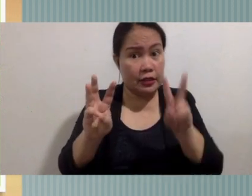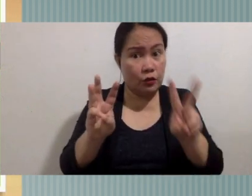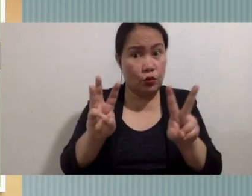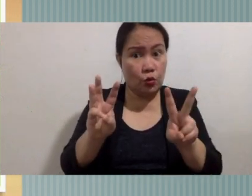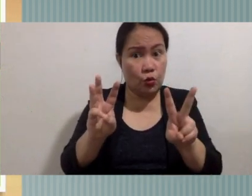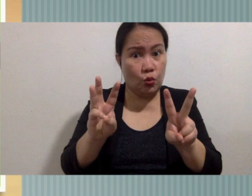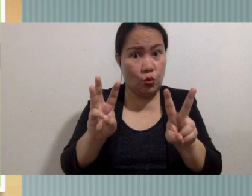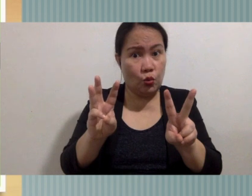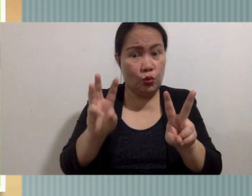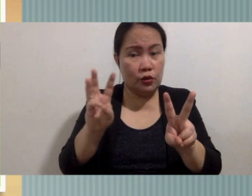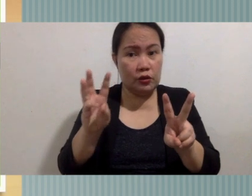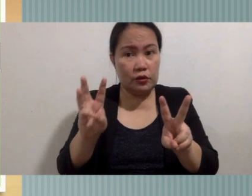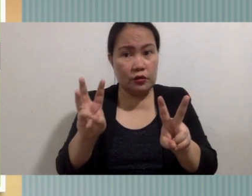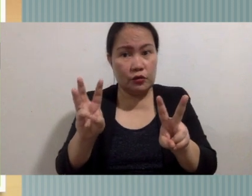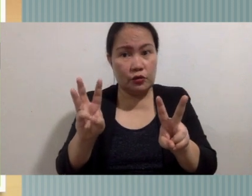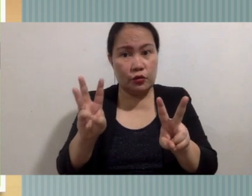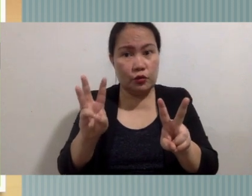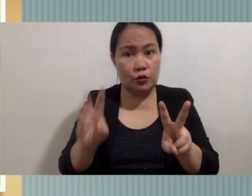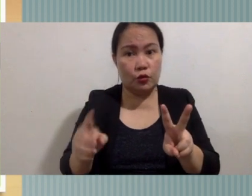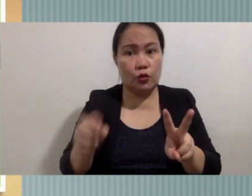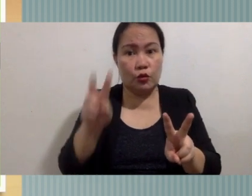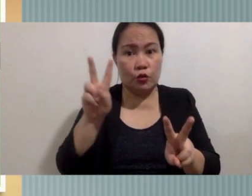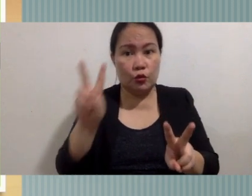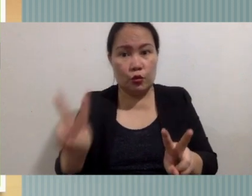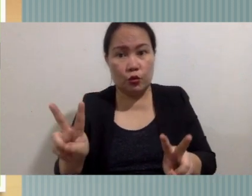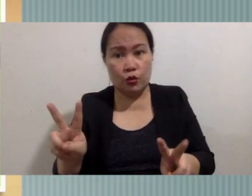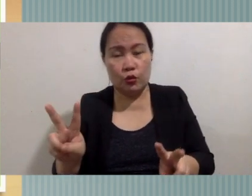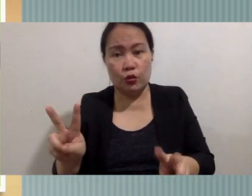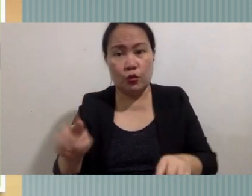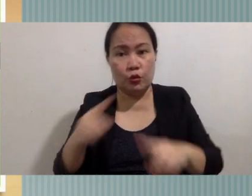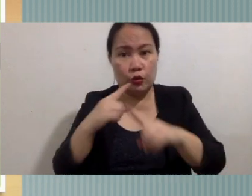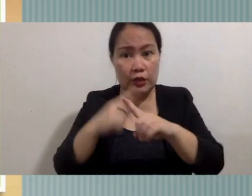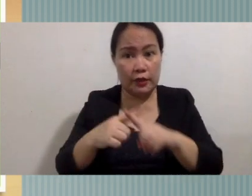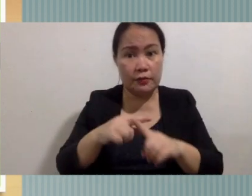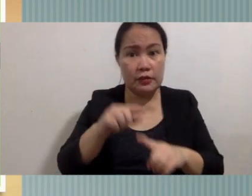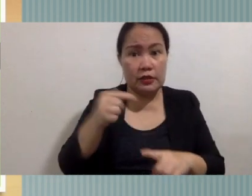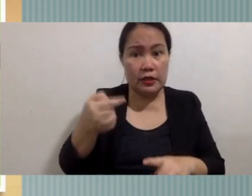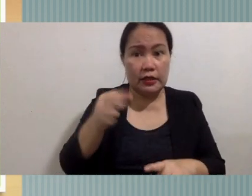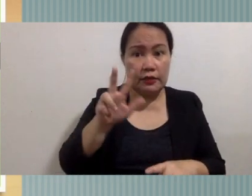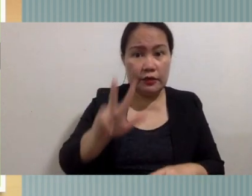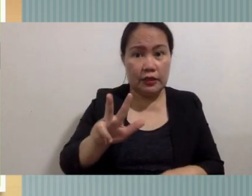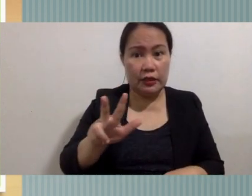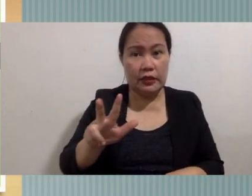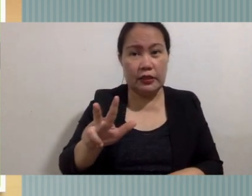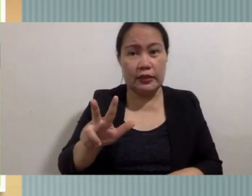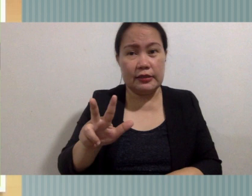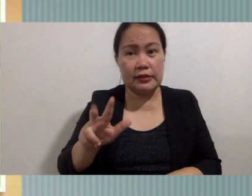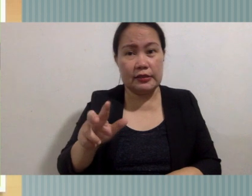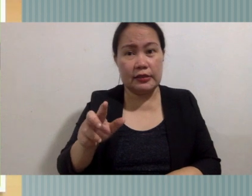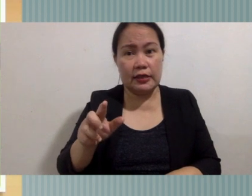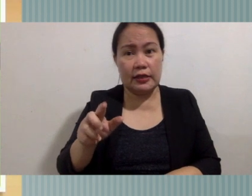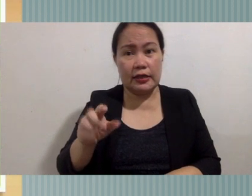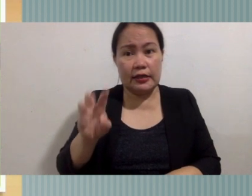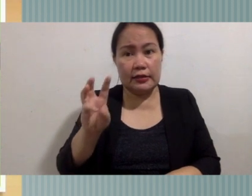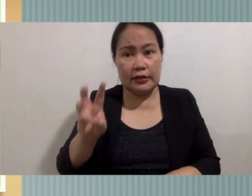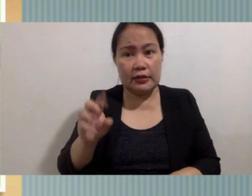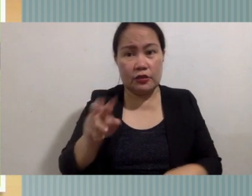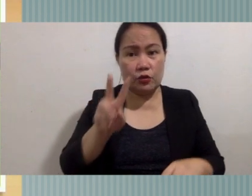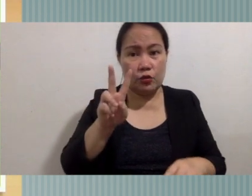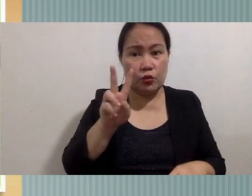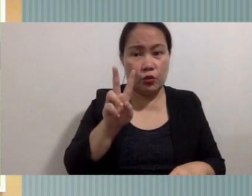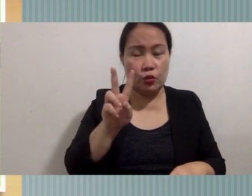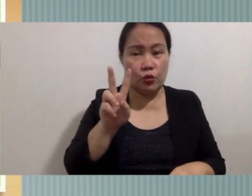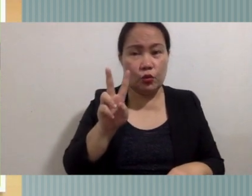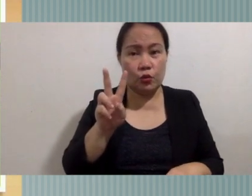and 2 is 2. Okay? So, 2 times negative 3, that is negative 6. And then